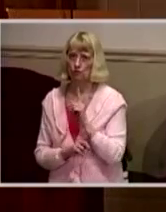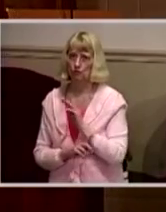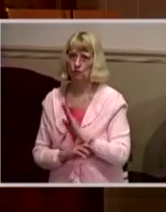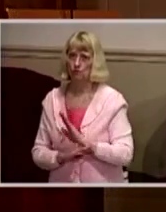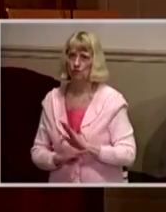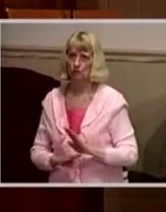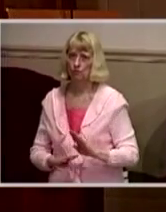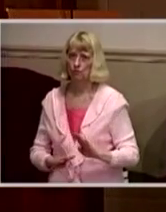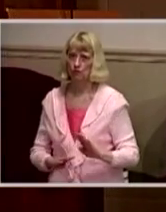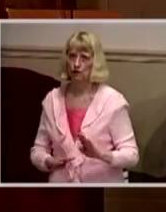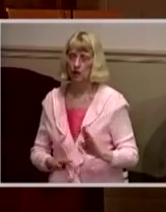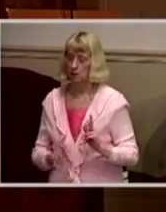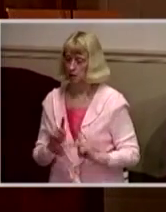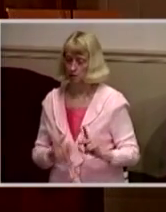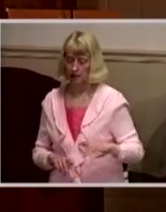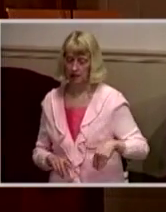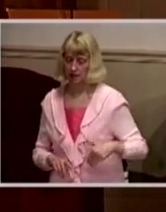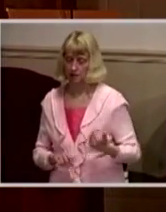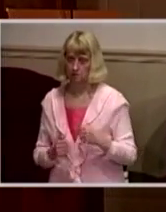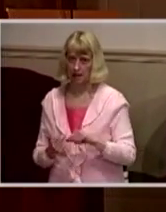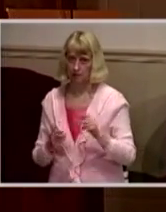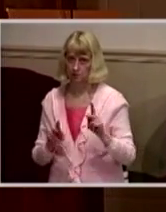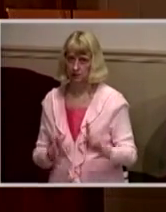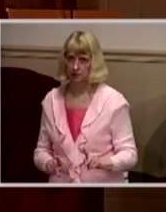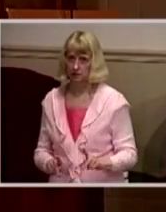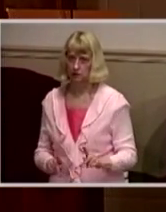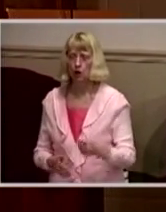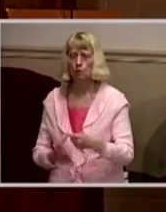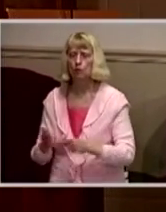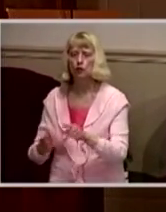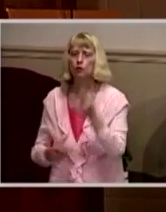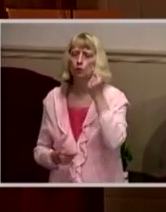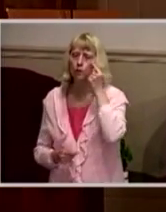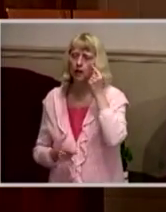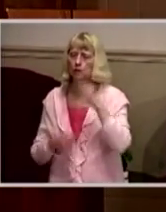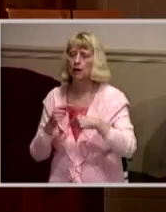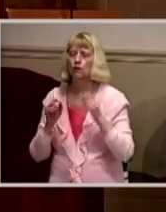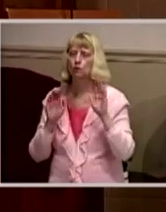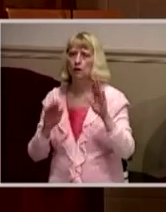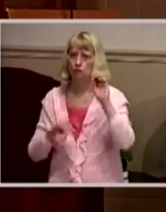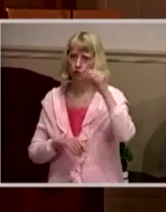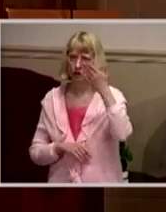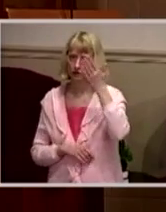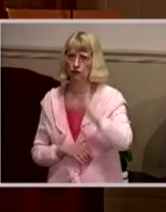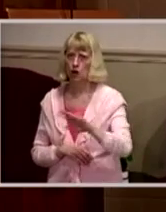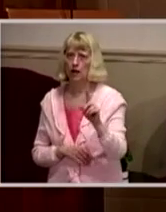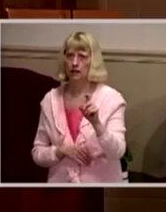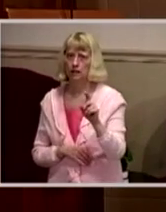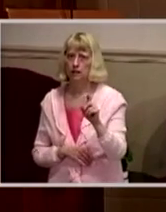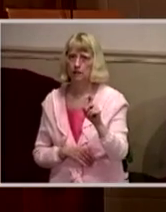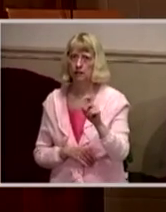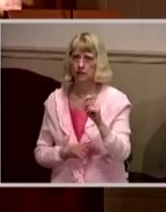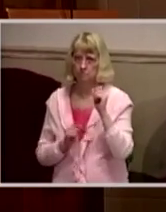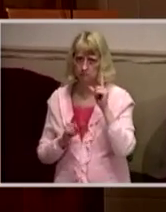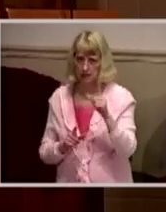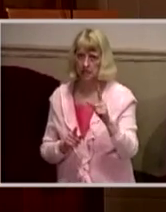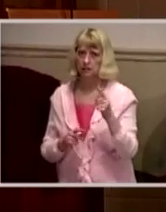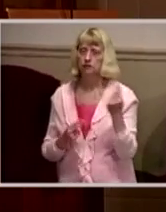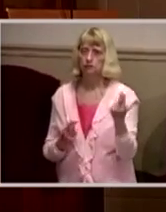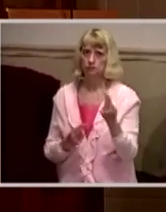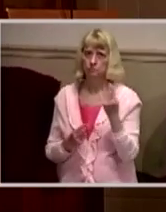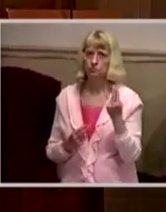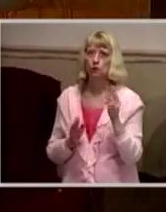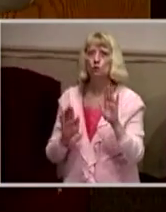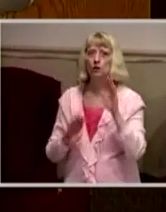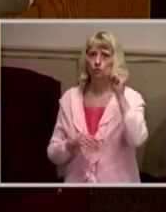you who are not Baptists, what do you think of the wonderful grace of God? Amazing. It's the wonderful grace